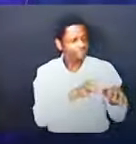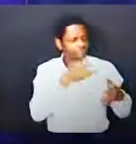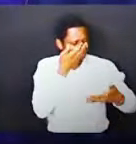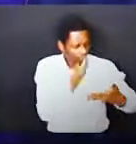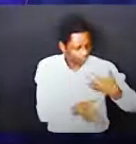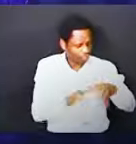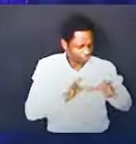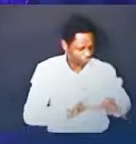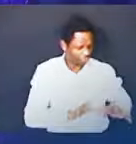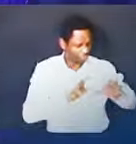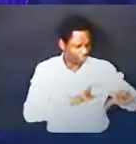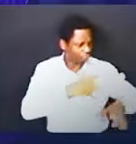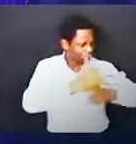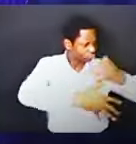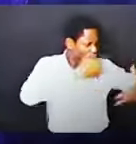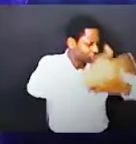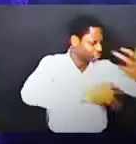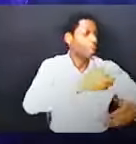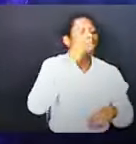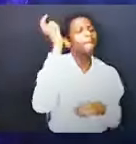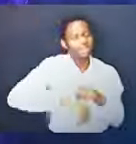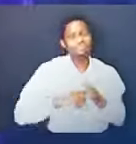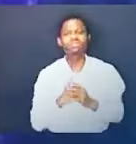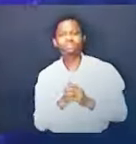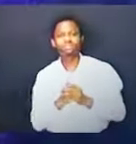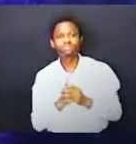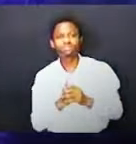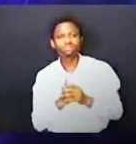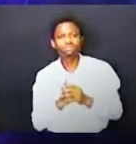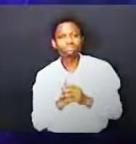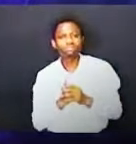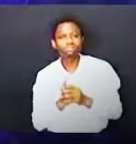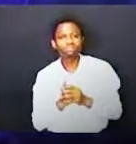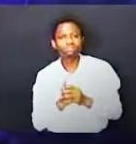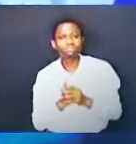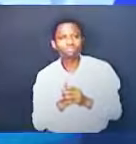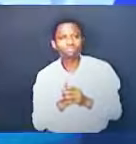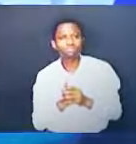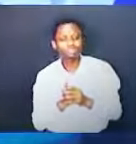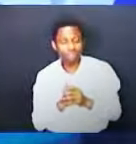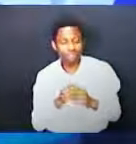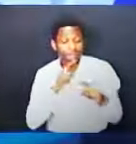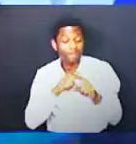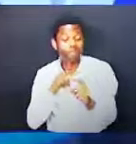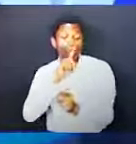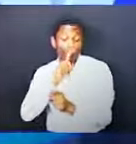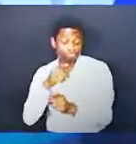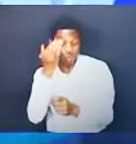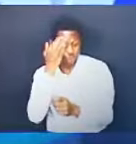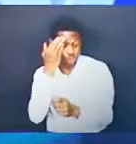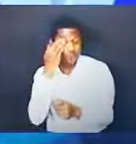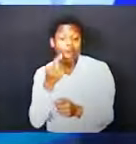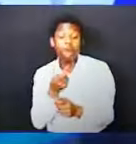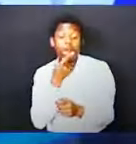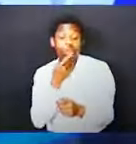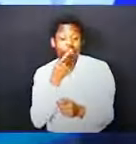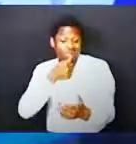generation. But you see, he is writing a